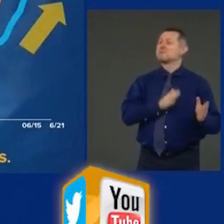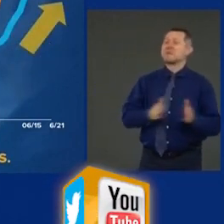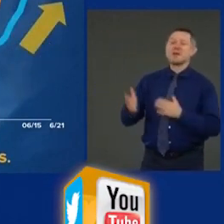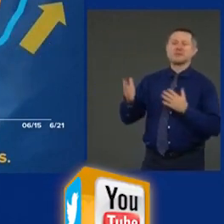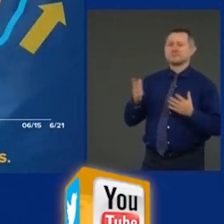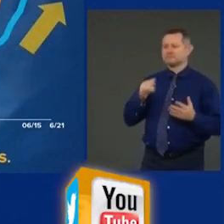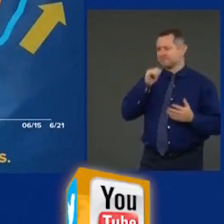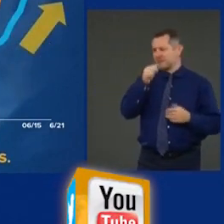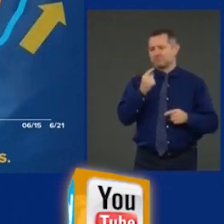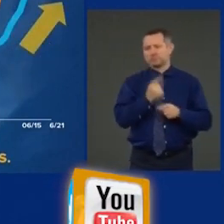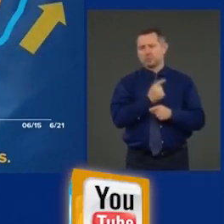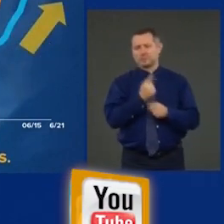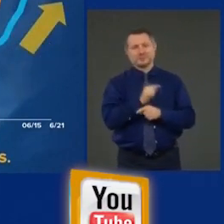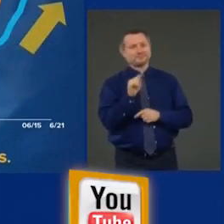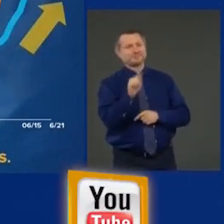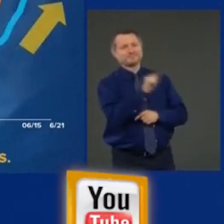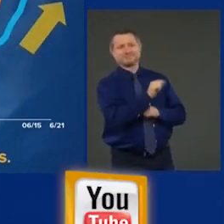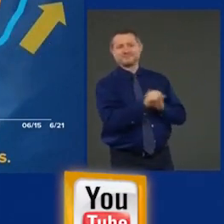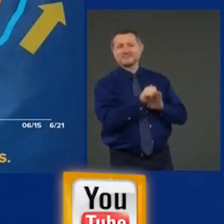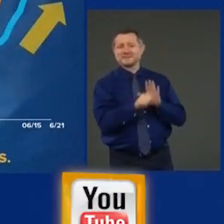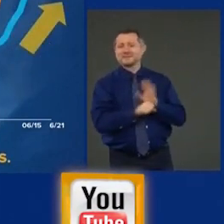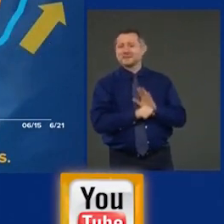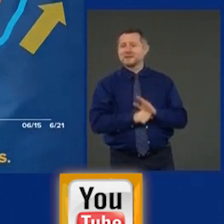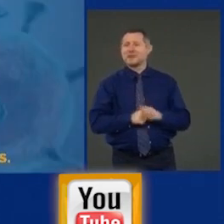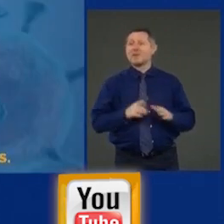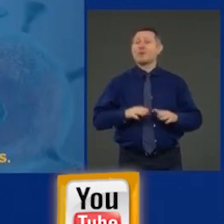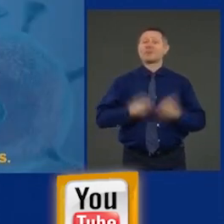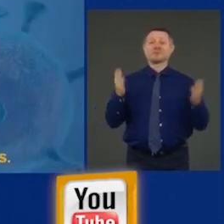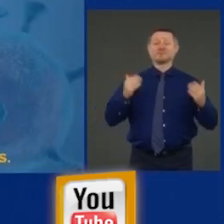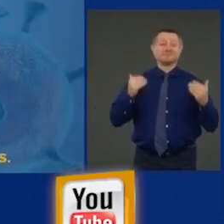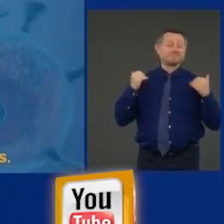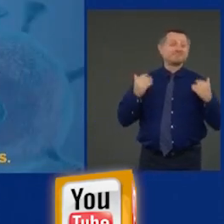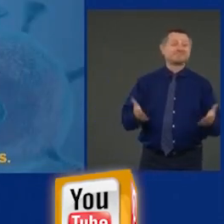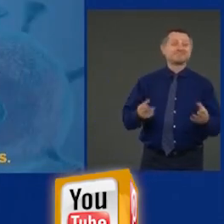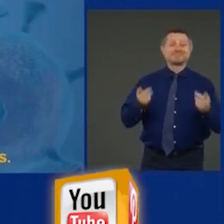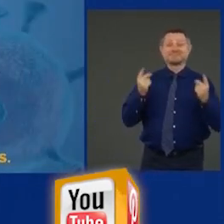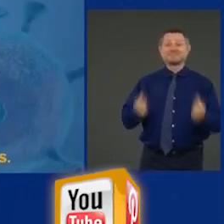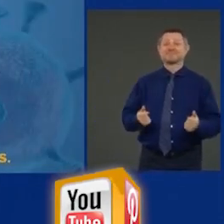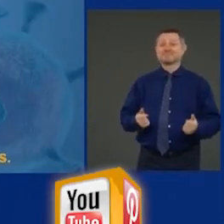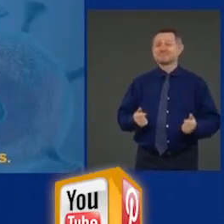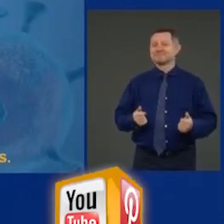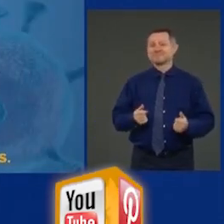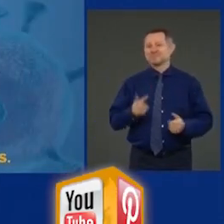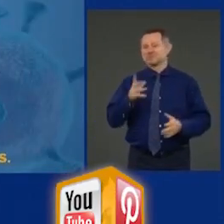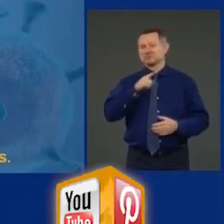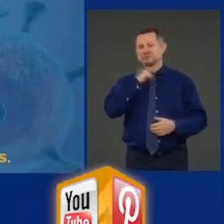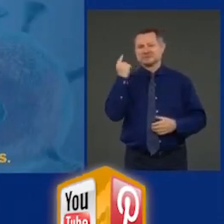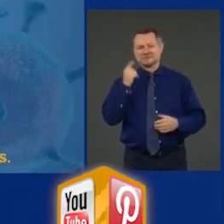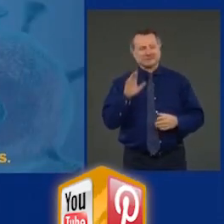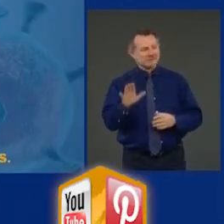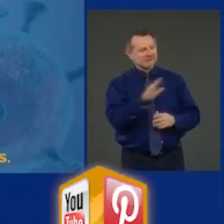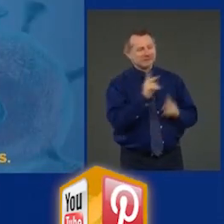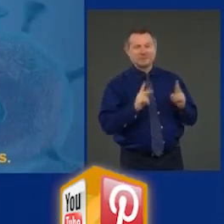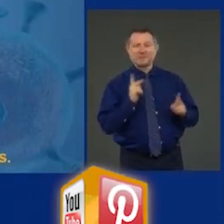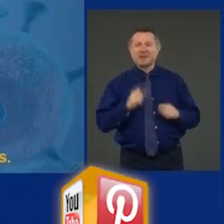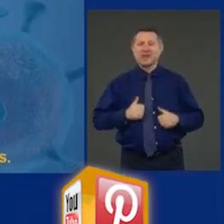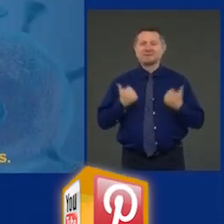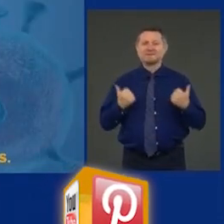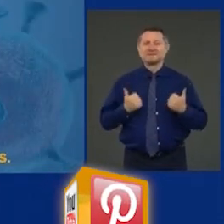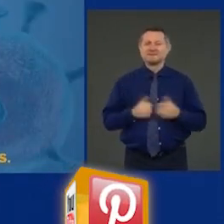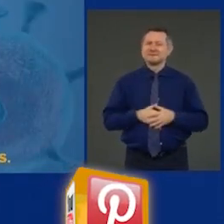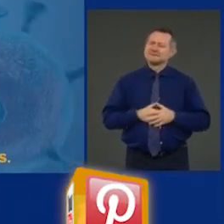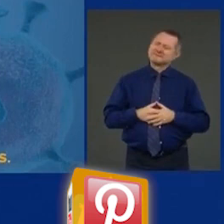reopen the economy. What you're doing is you're putting people's lives in jeopardy,